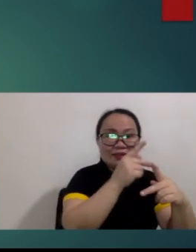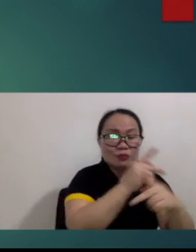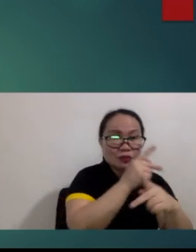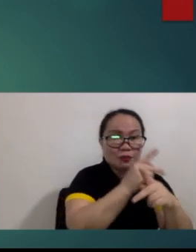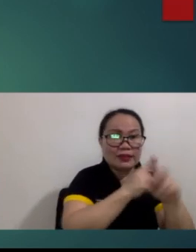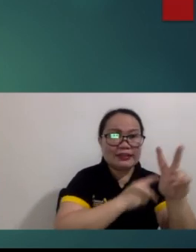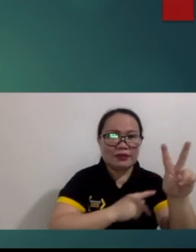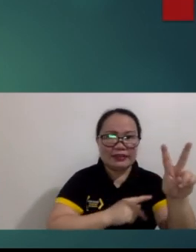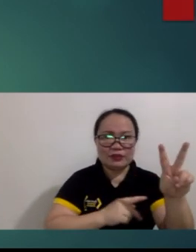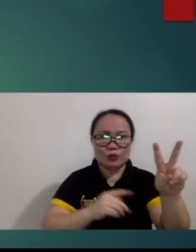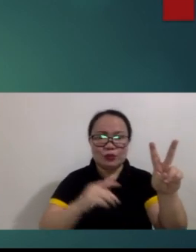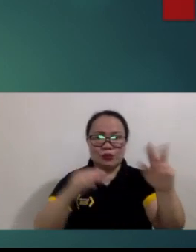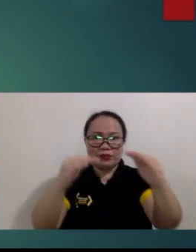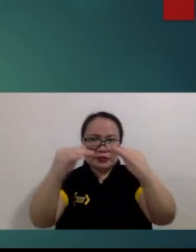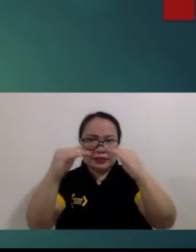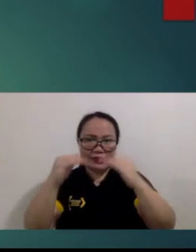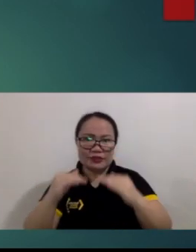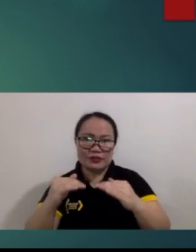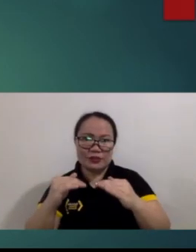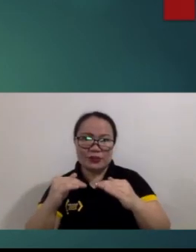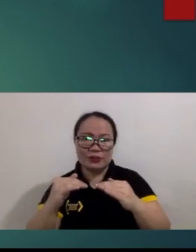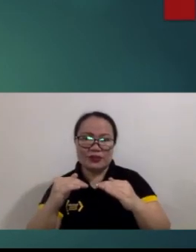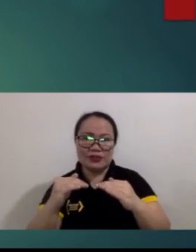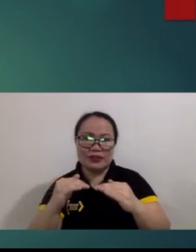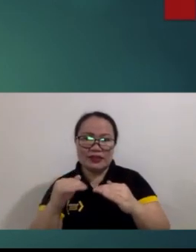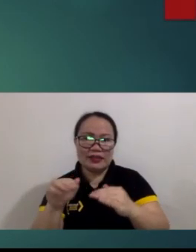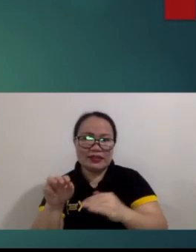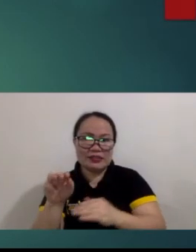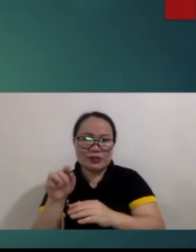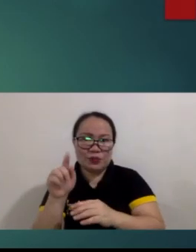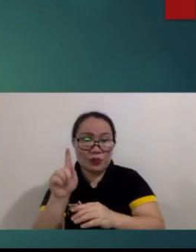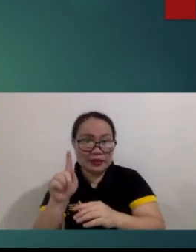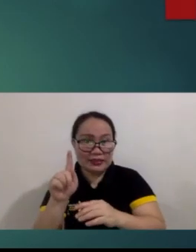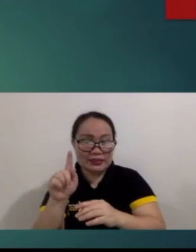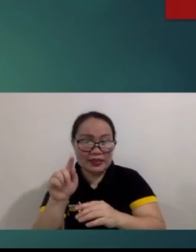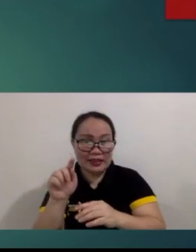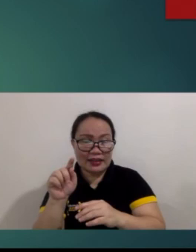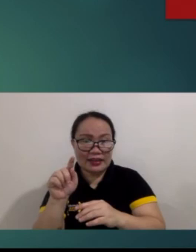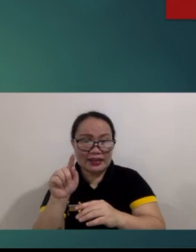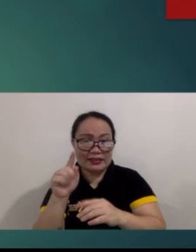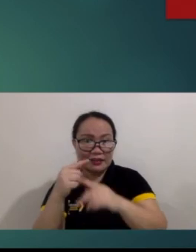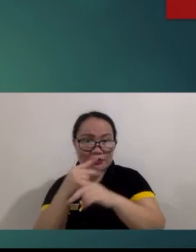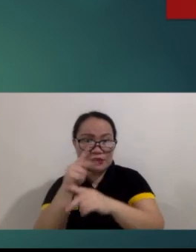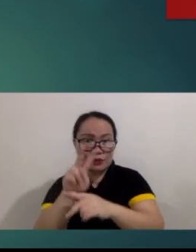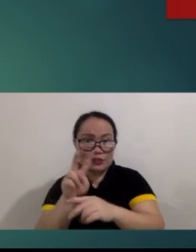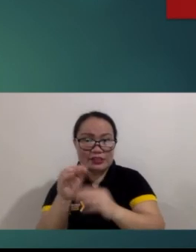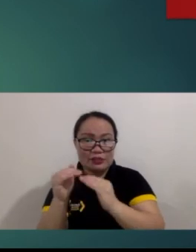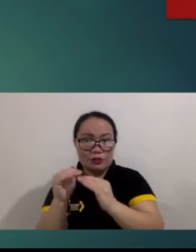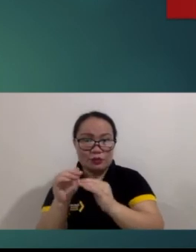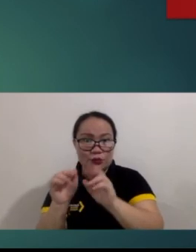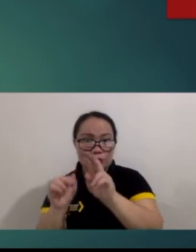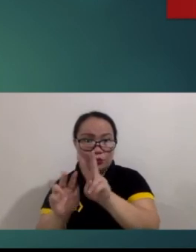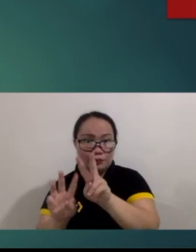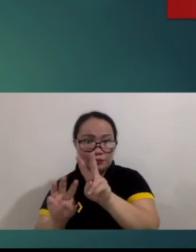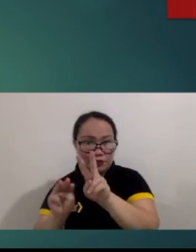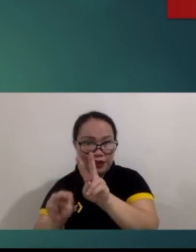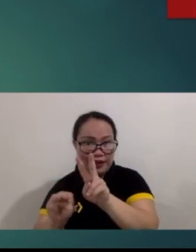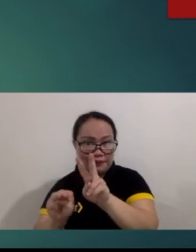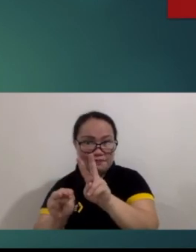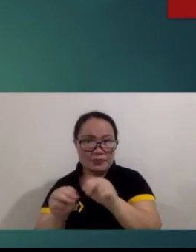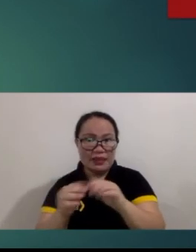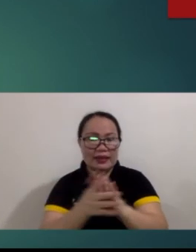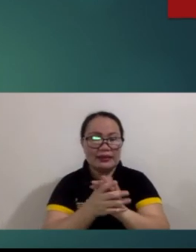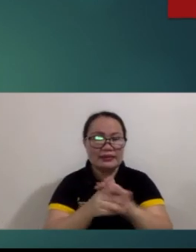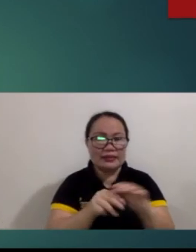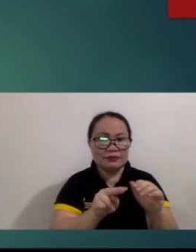and then multiplied by 2. So 1 times 2 is equal to 2 for